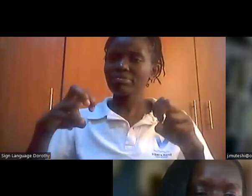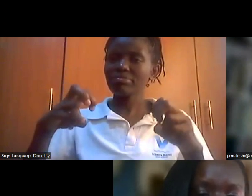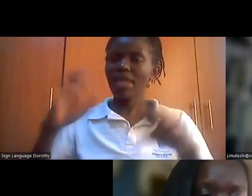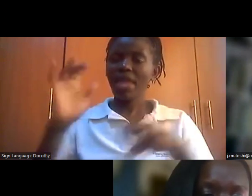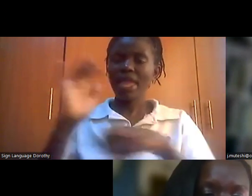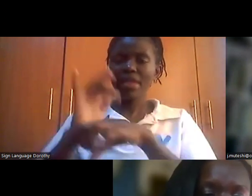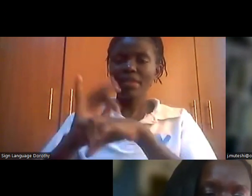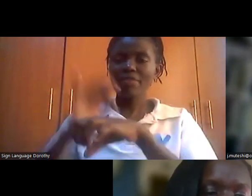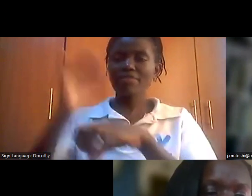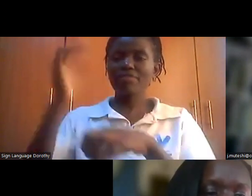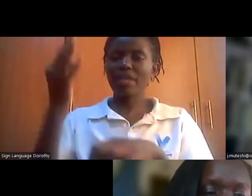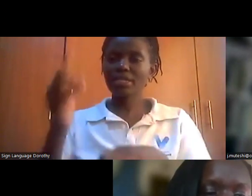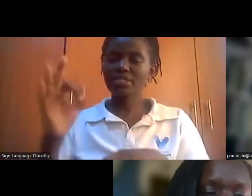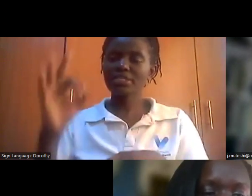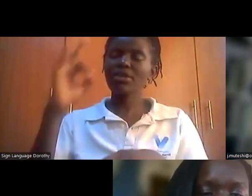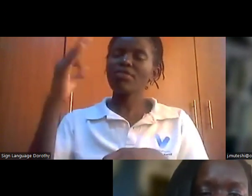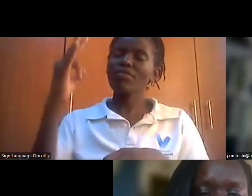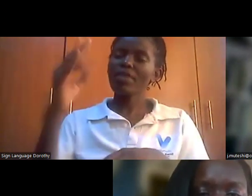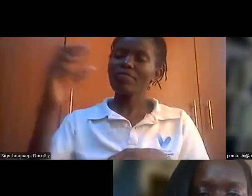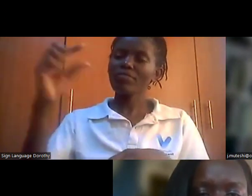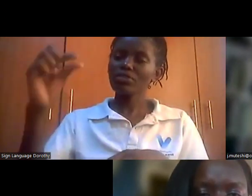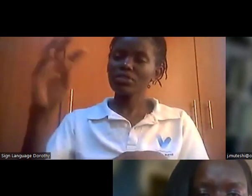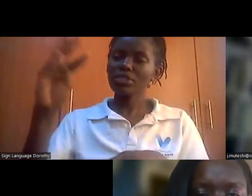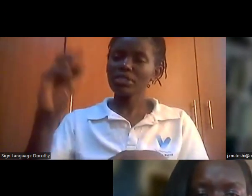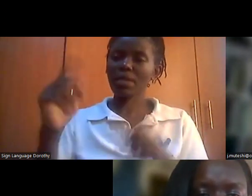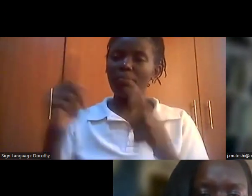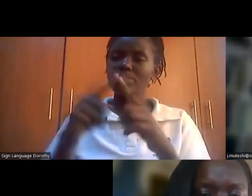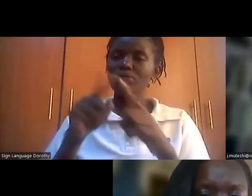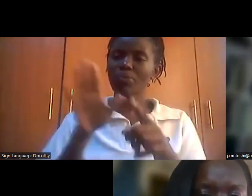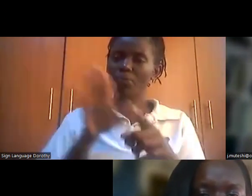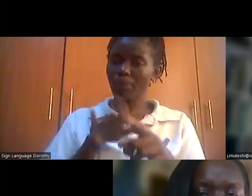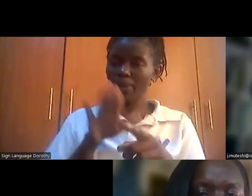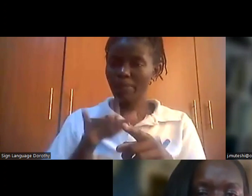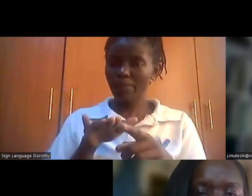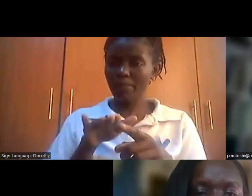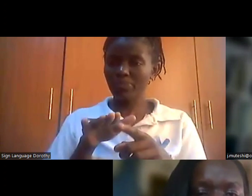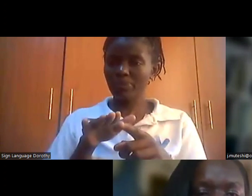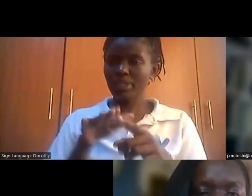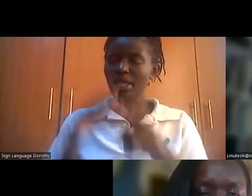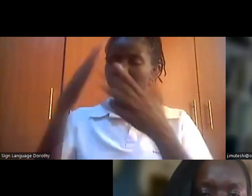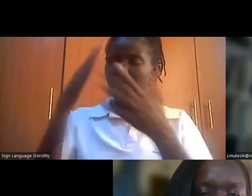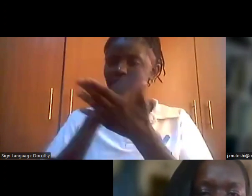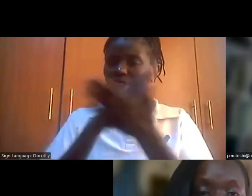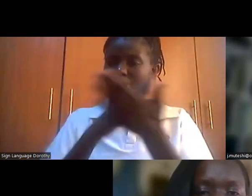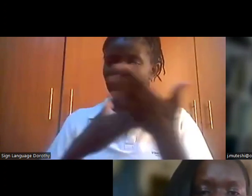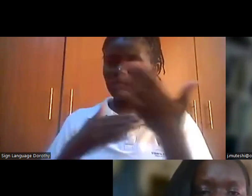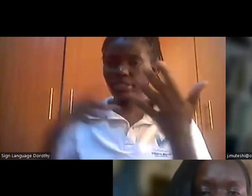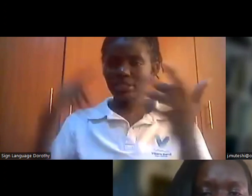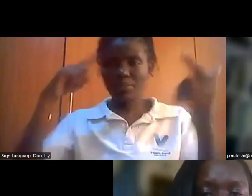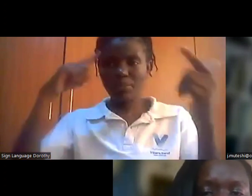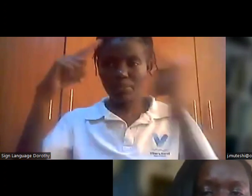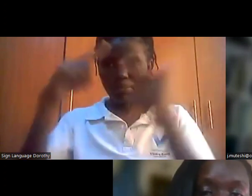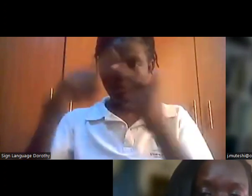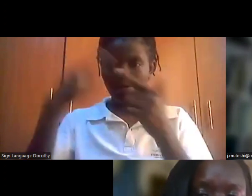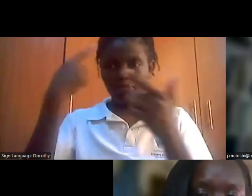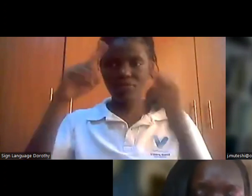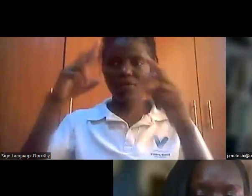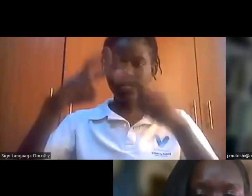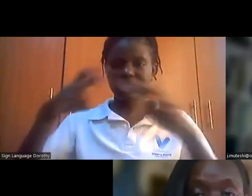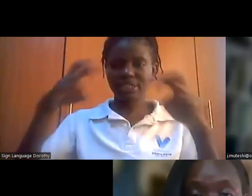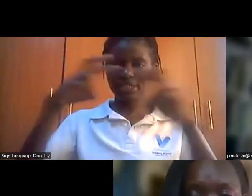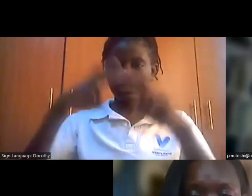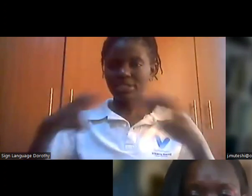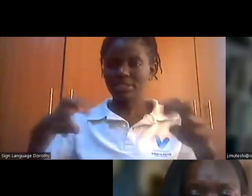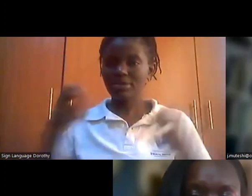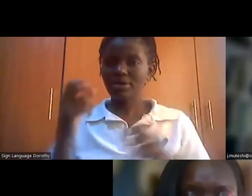Maasai communities, and some of the objectives for the research were to understand the magnitude